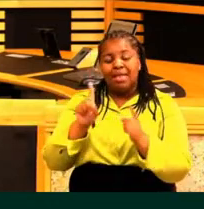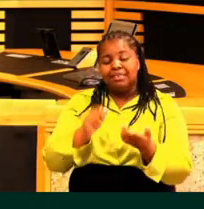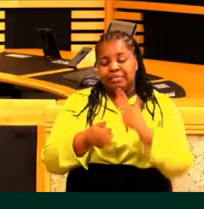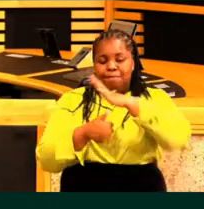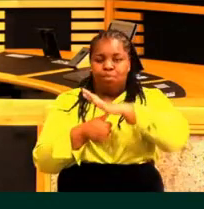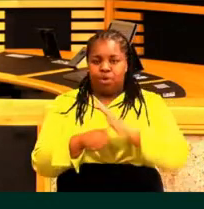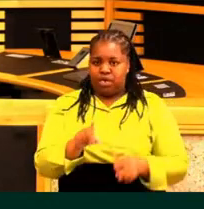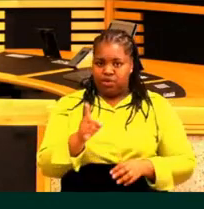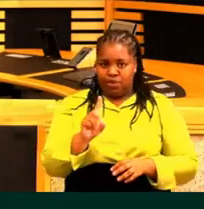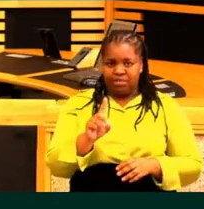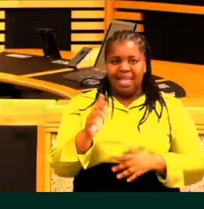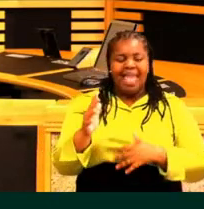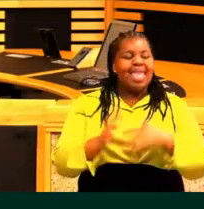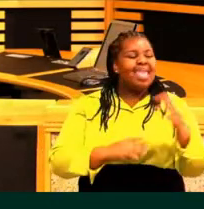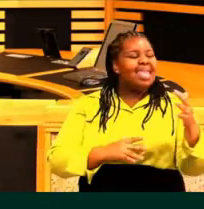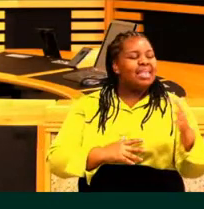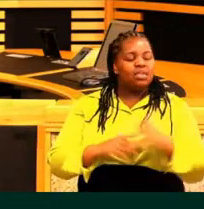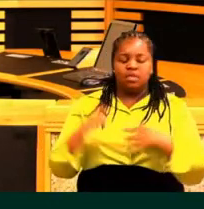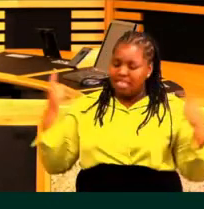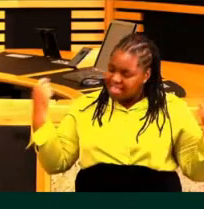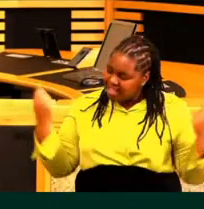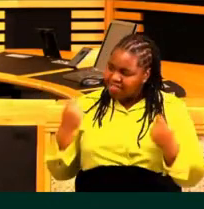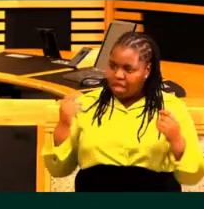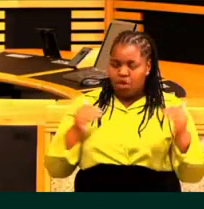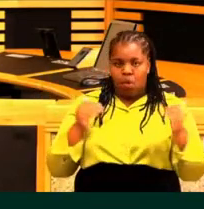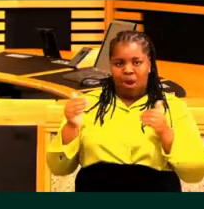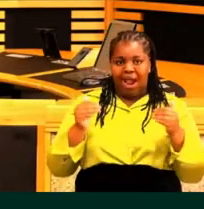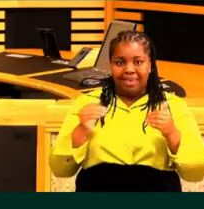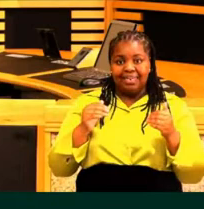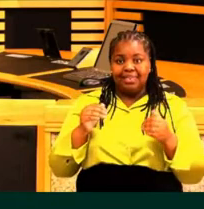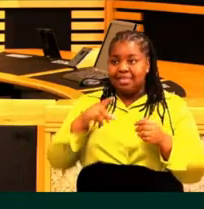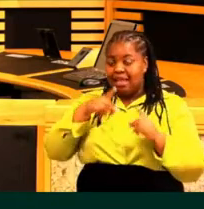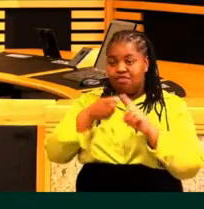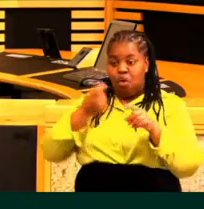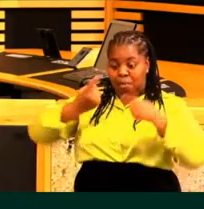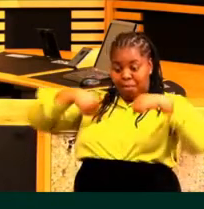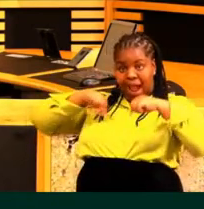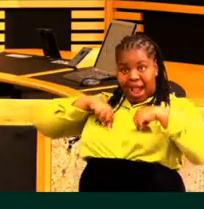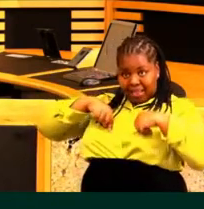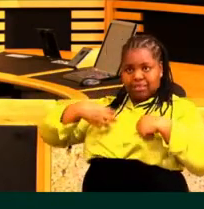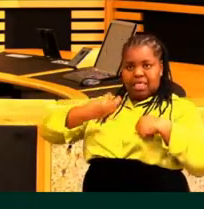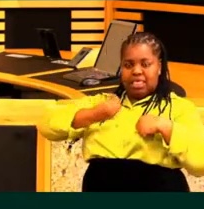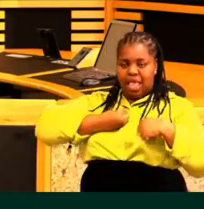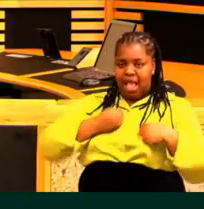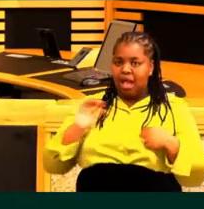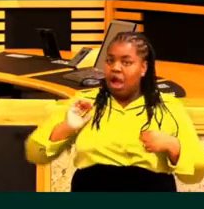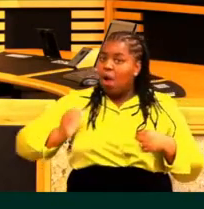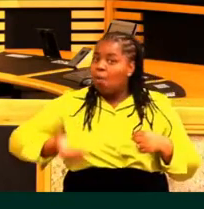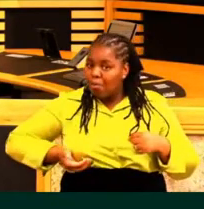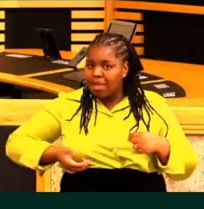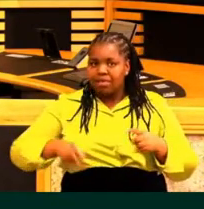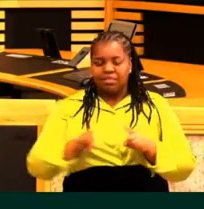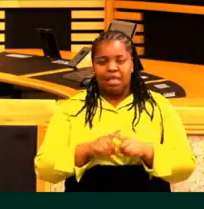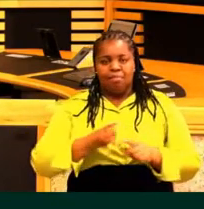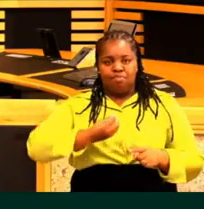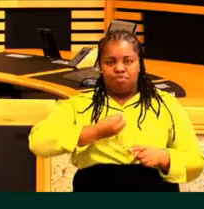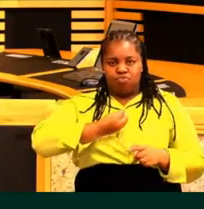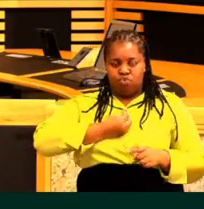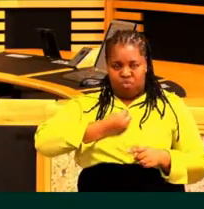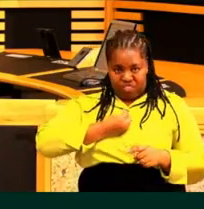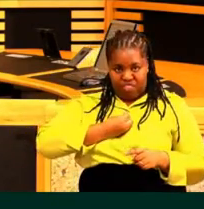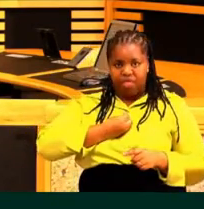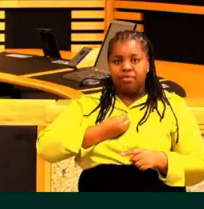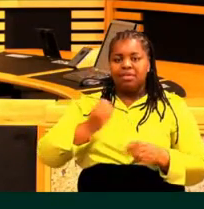key any event organized under our name as young women and Youth